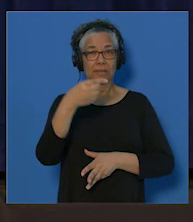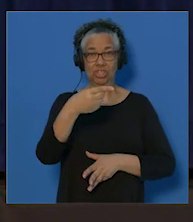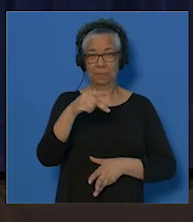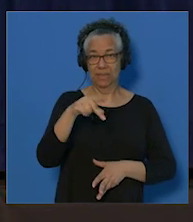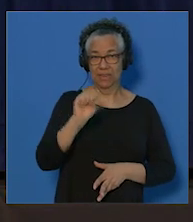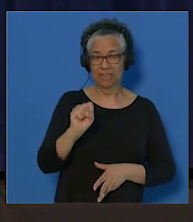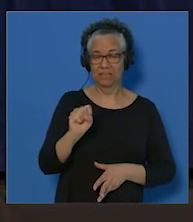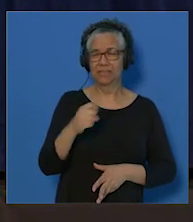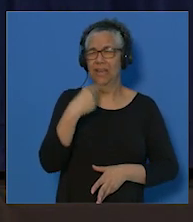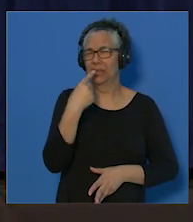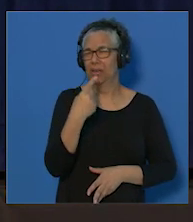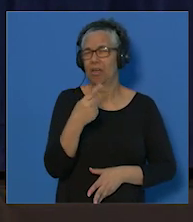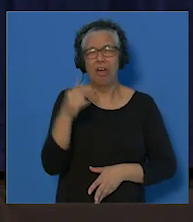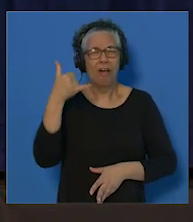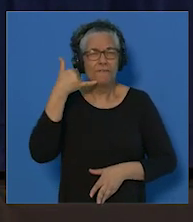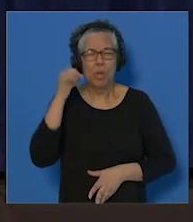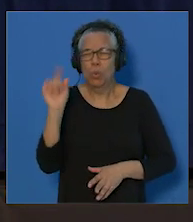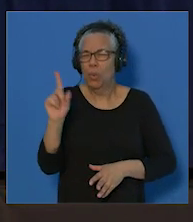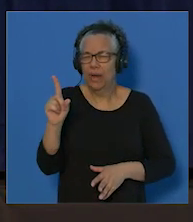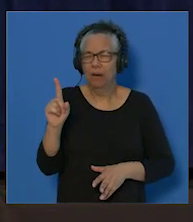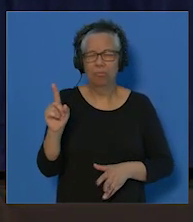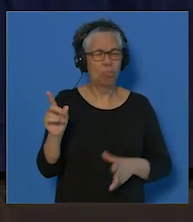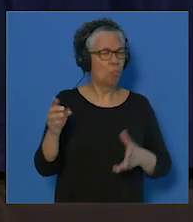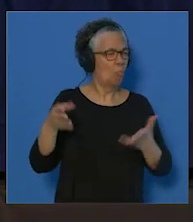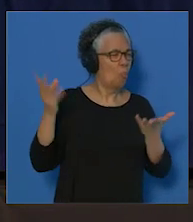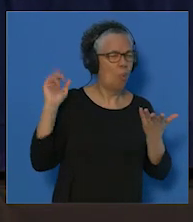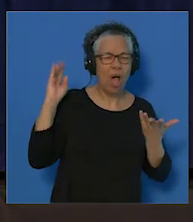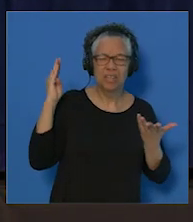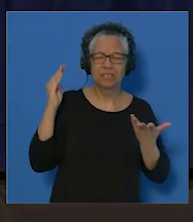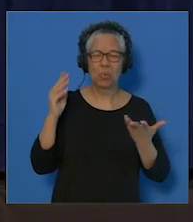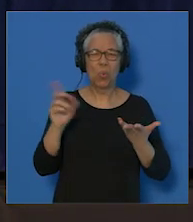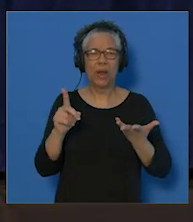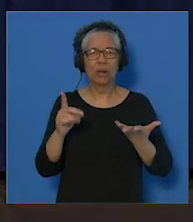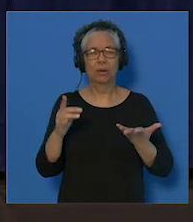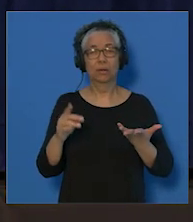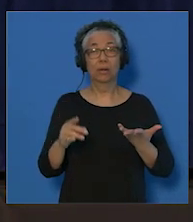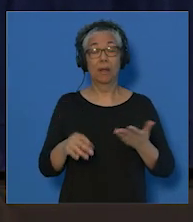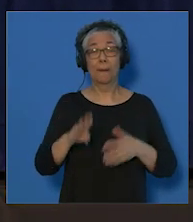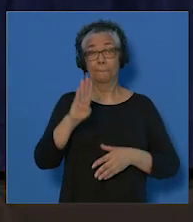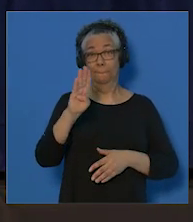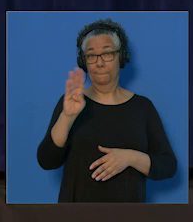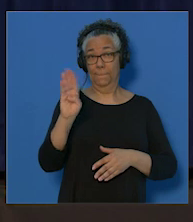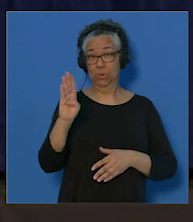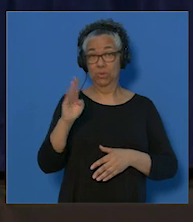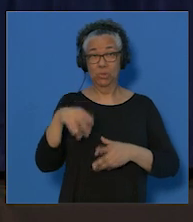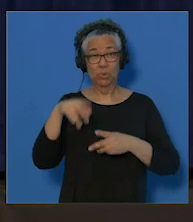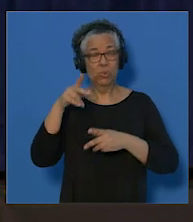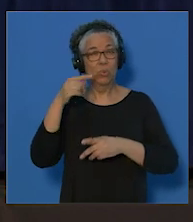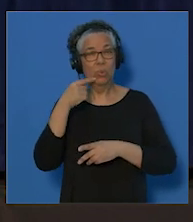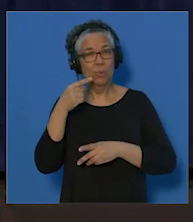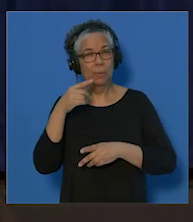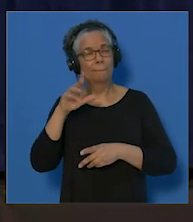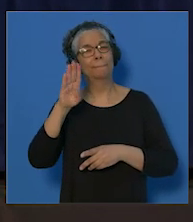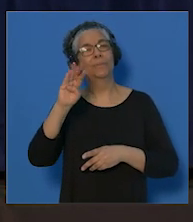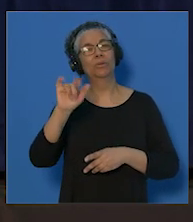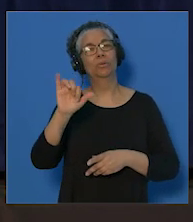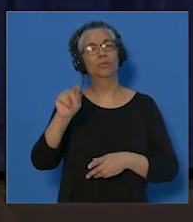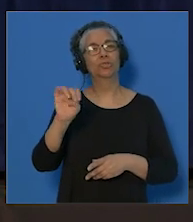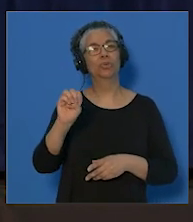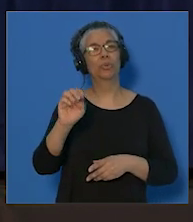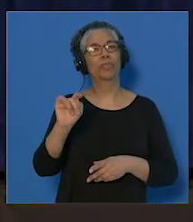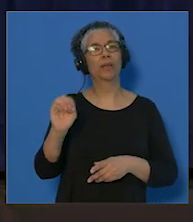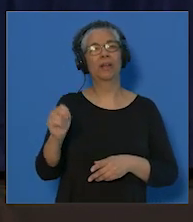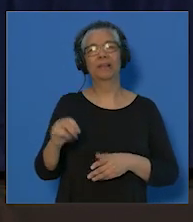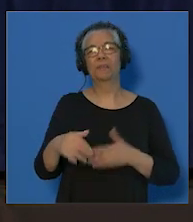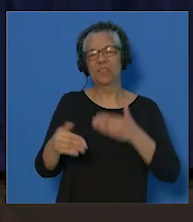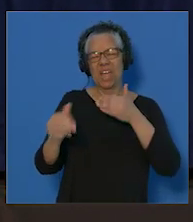is or was at a certain point in time. Bluetooth apps can tell you how close your phone is to another phone that